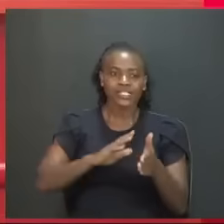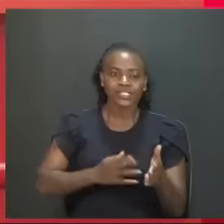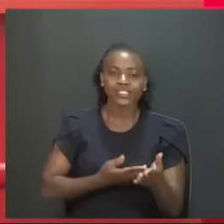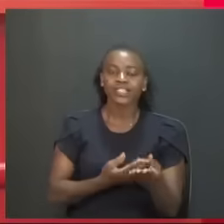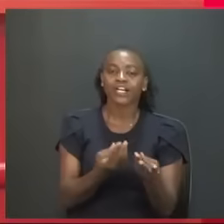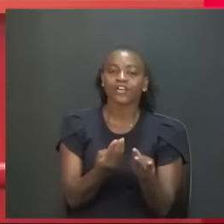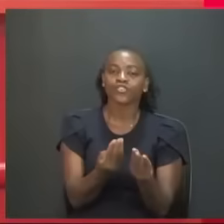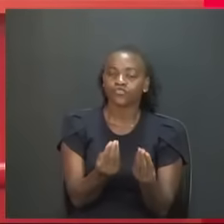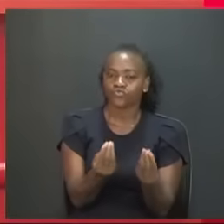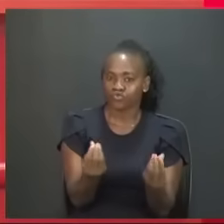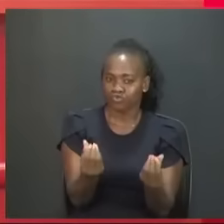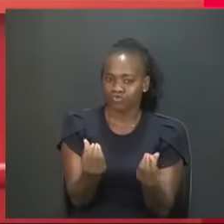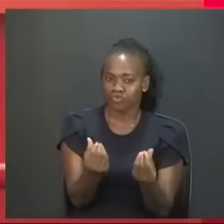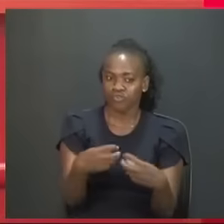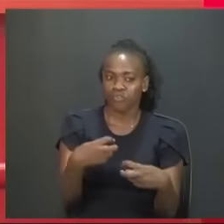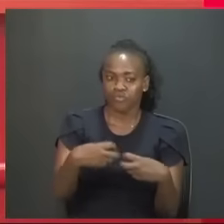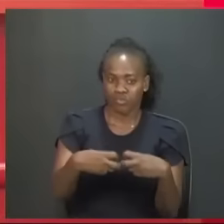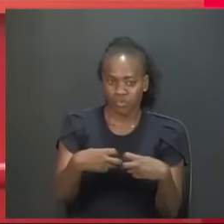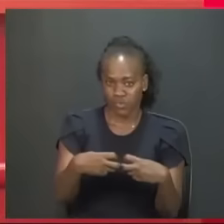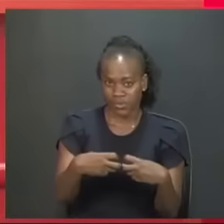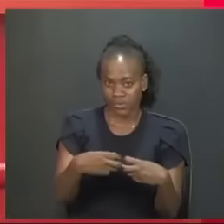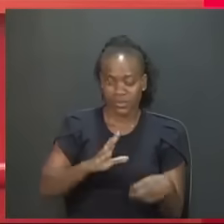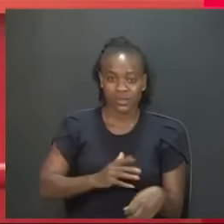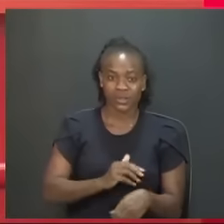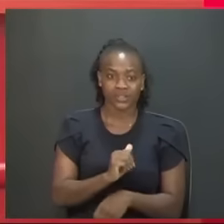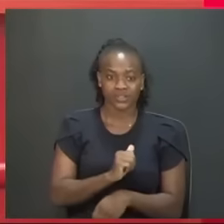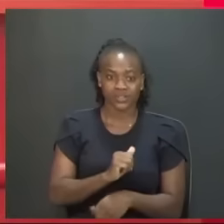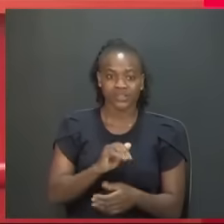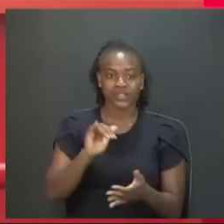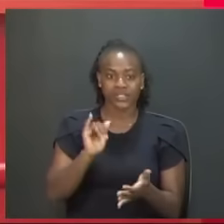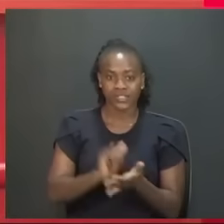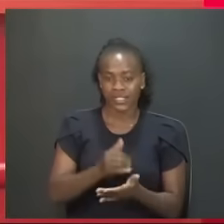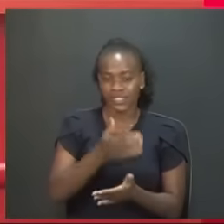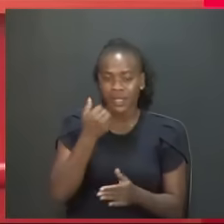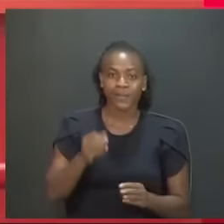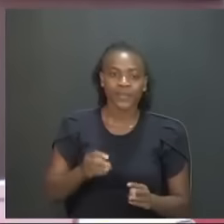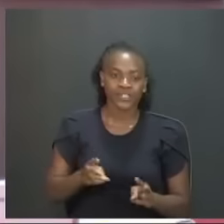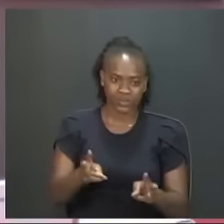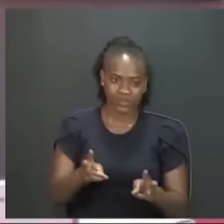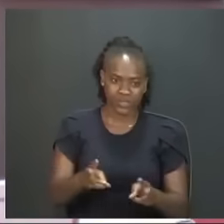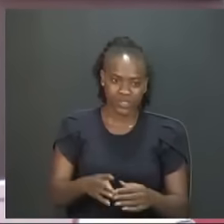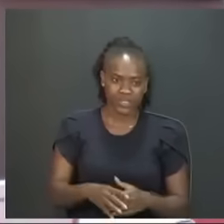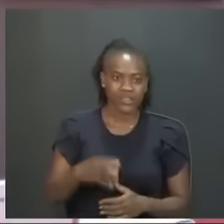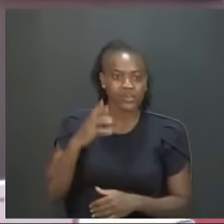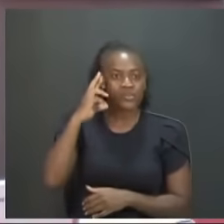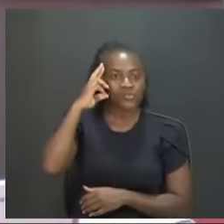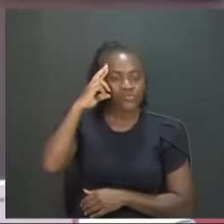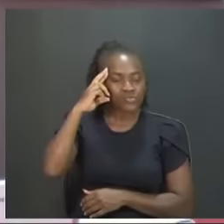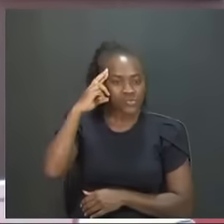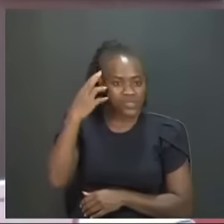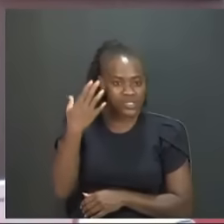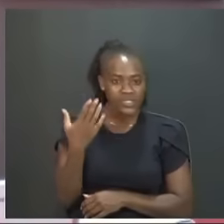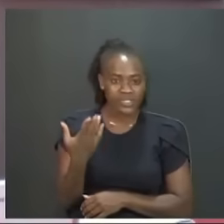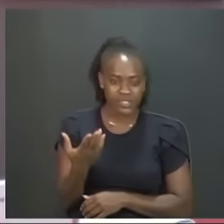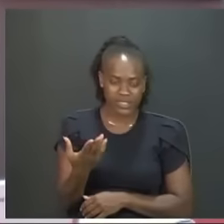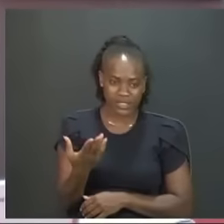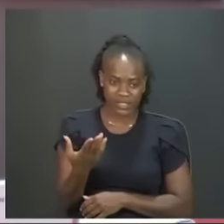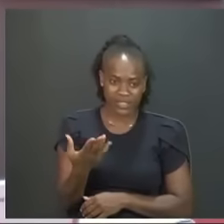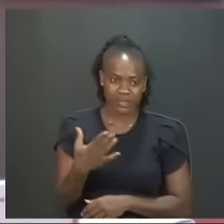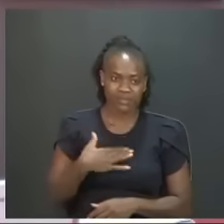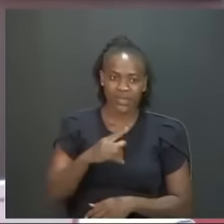resolve the matter ourselves, and that is the best approach. Mr. Speaker, That is why my question is